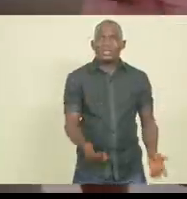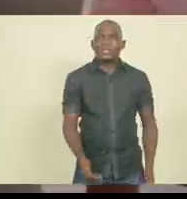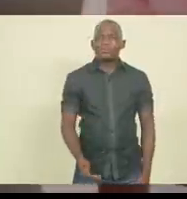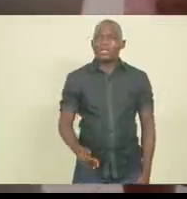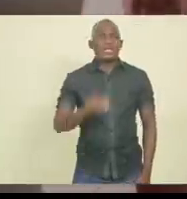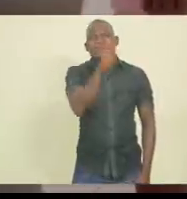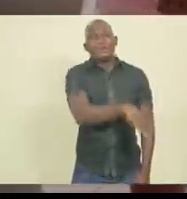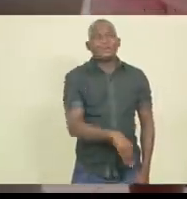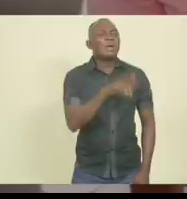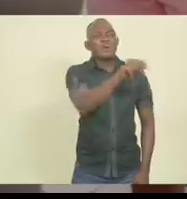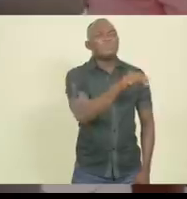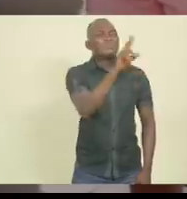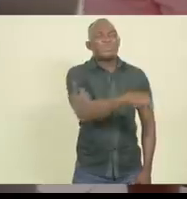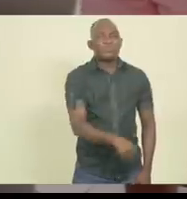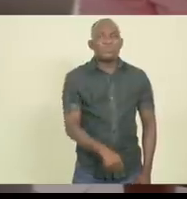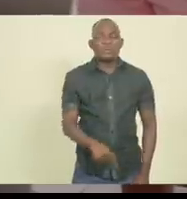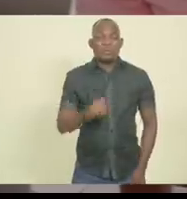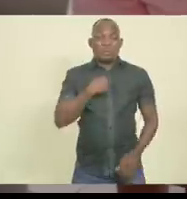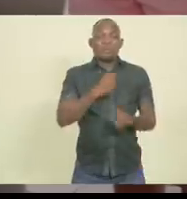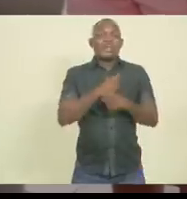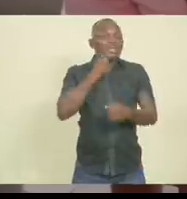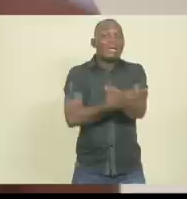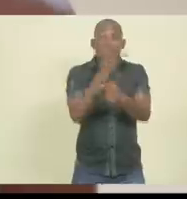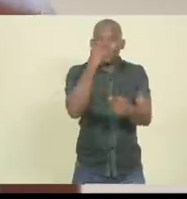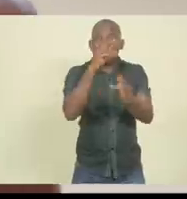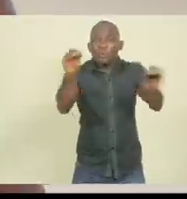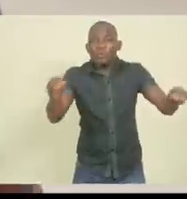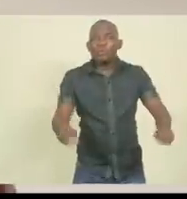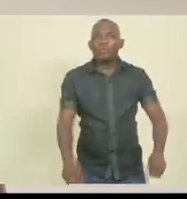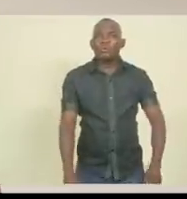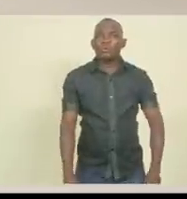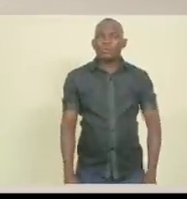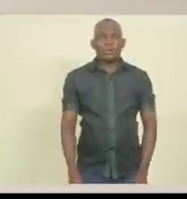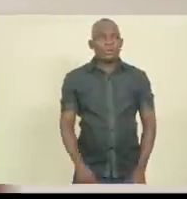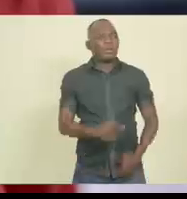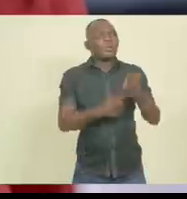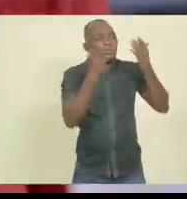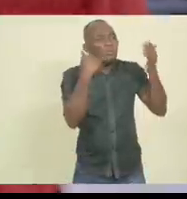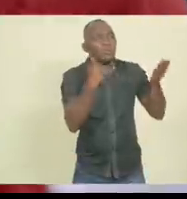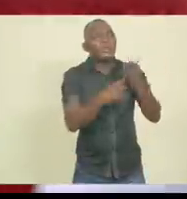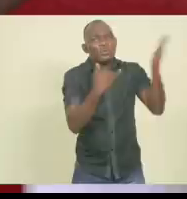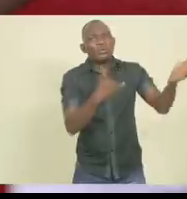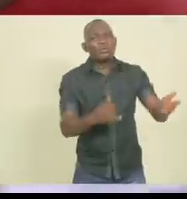make her blind. I didn't make her blind. I didn't. What is wrong with you?